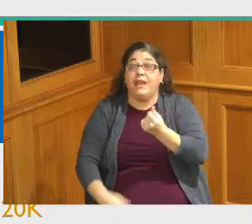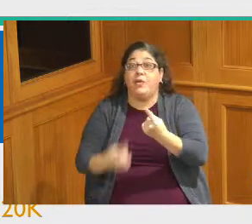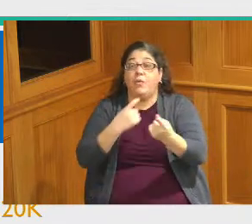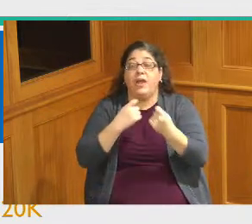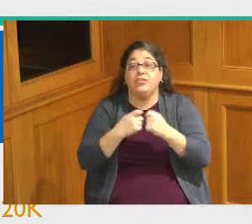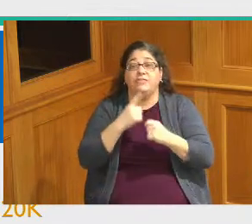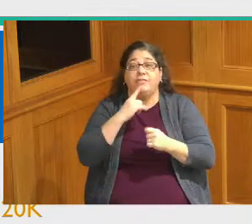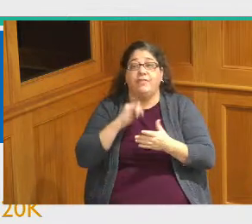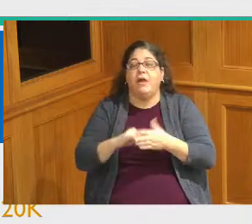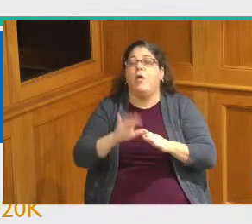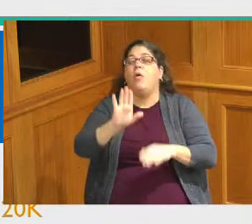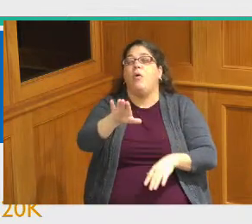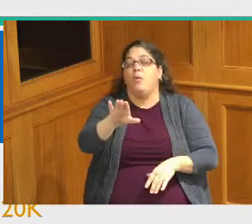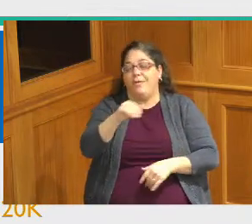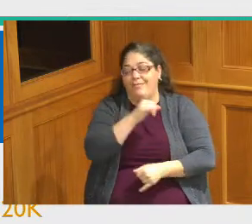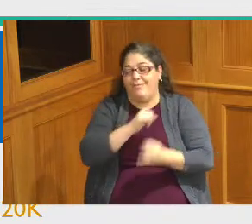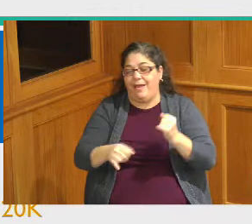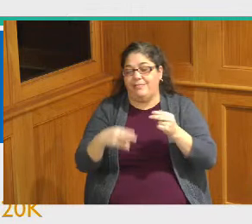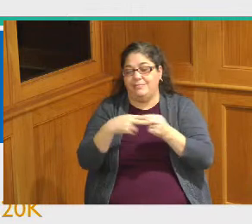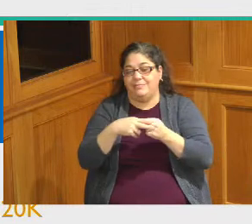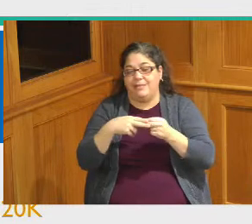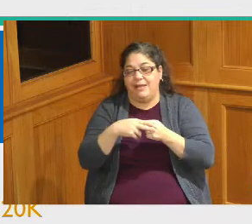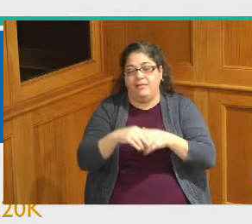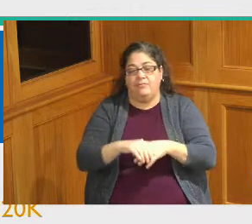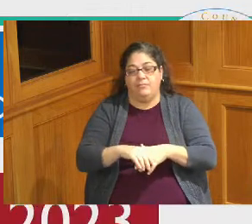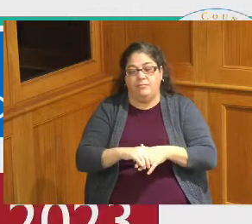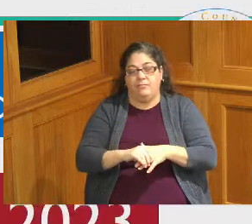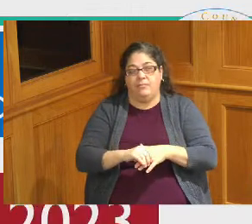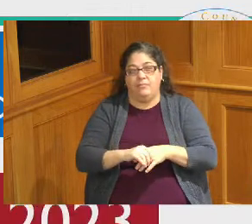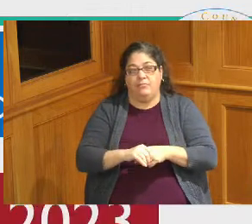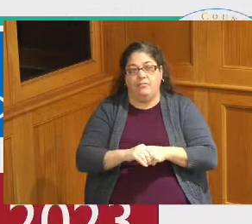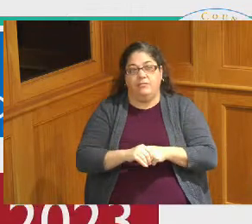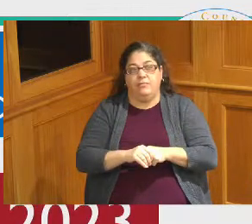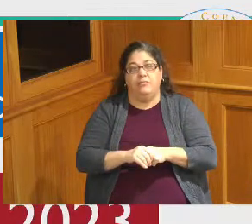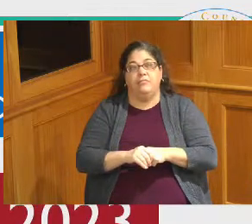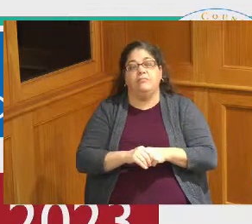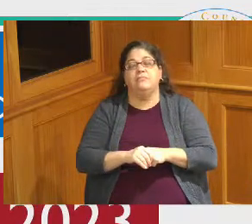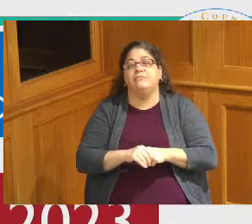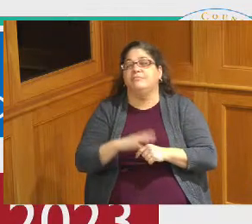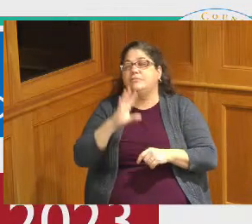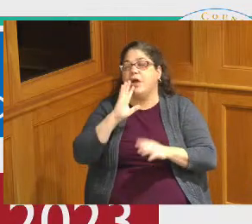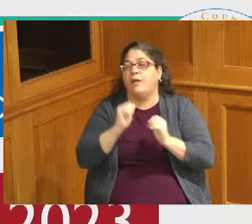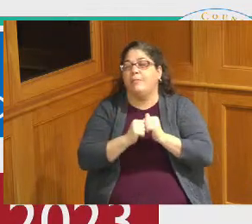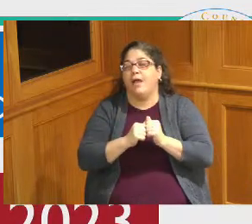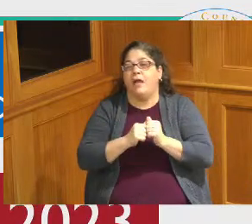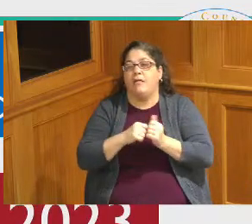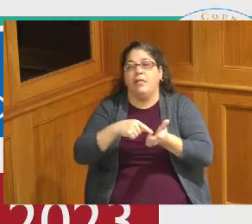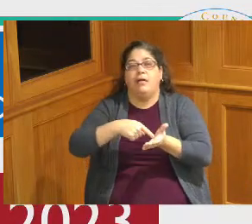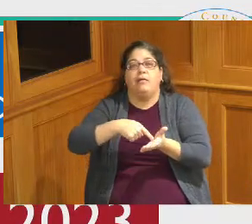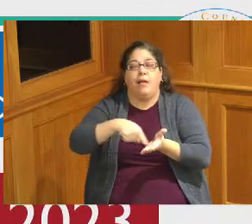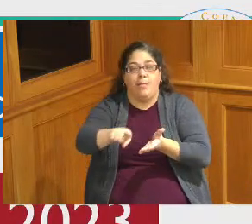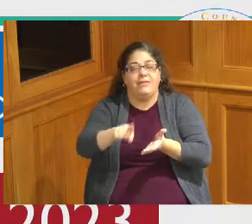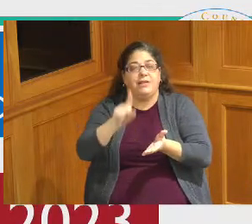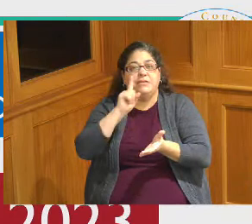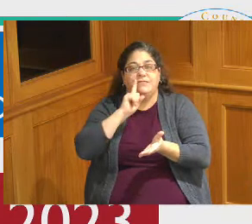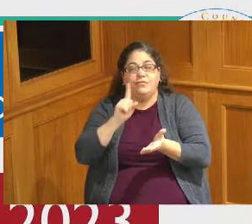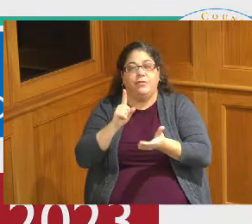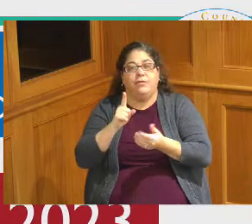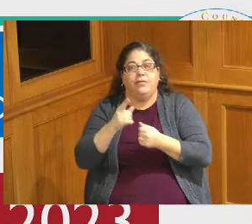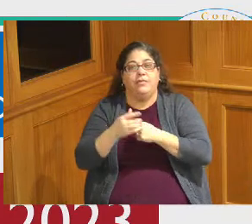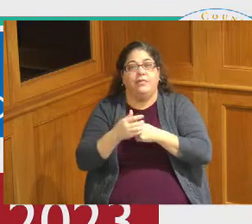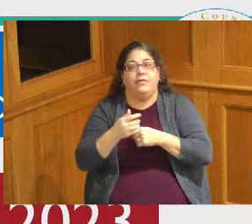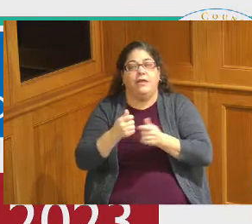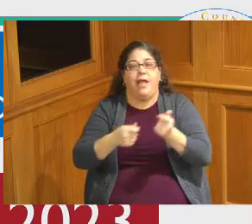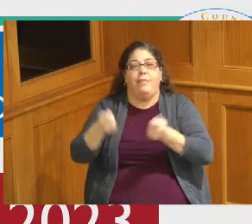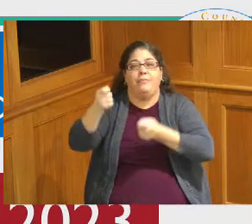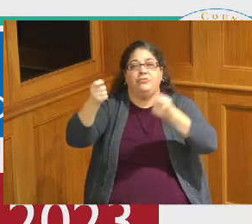on the last slide is the refers to the compensation that County Administrator